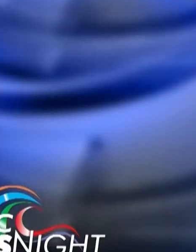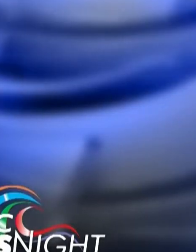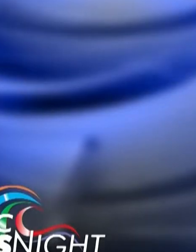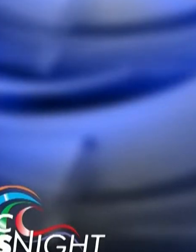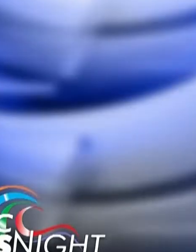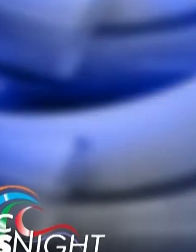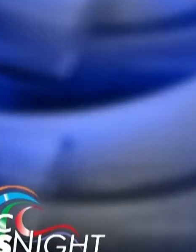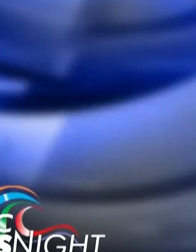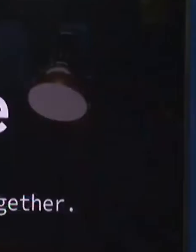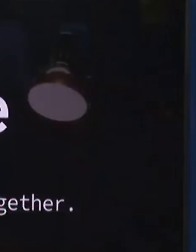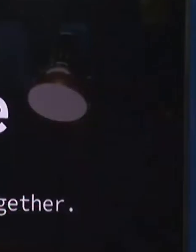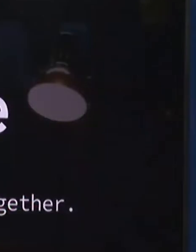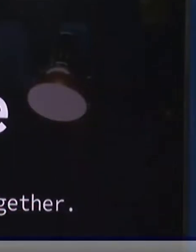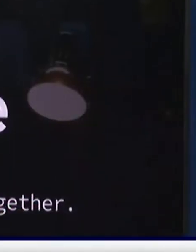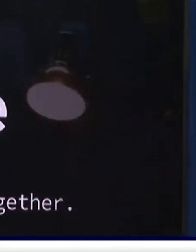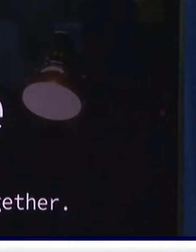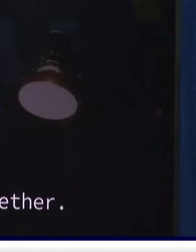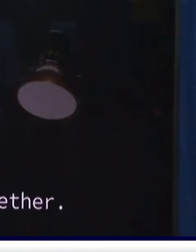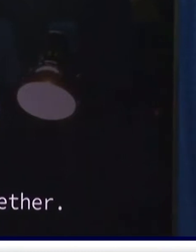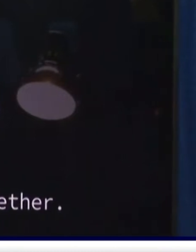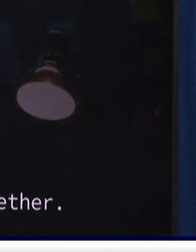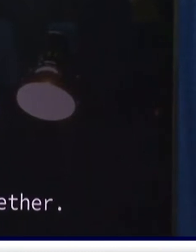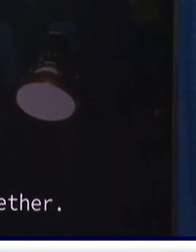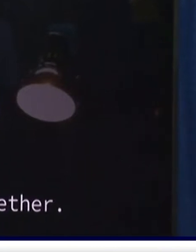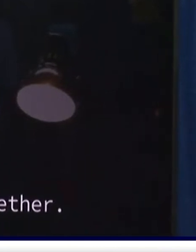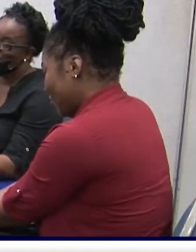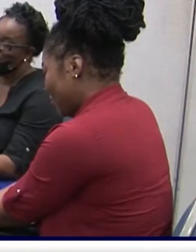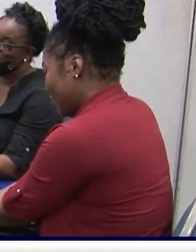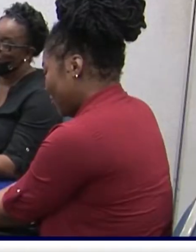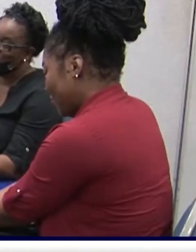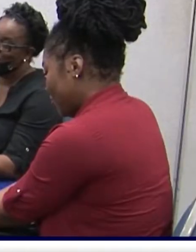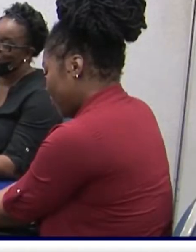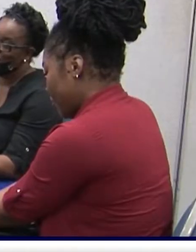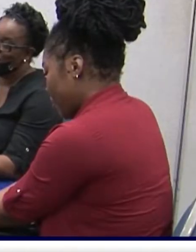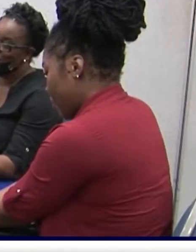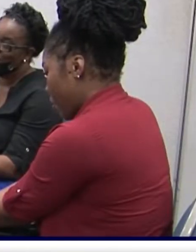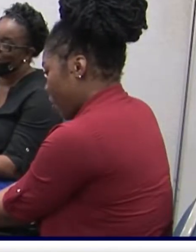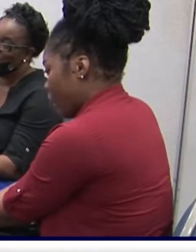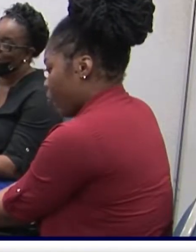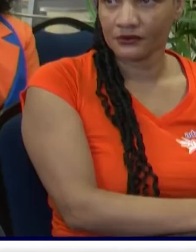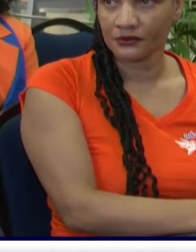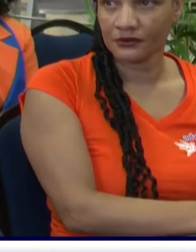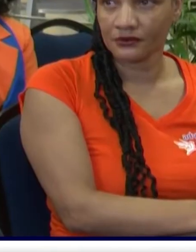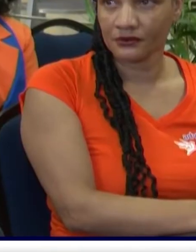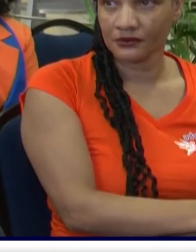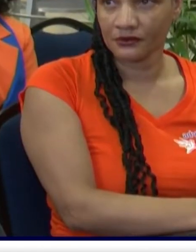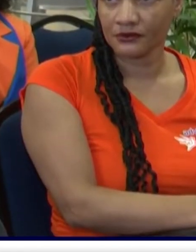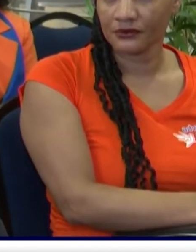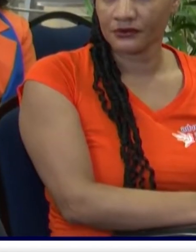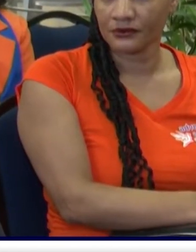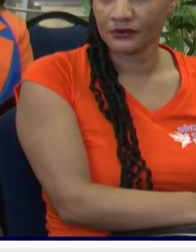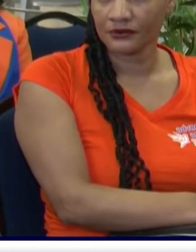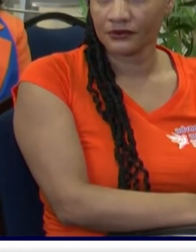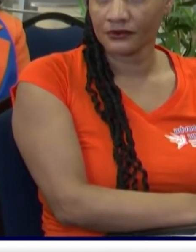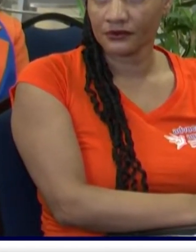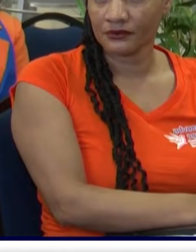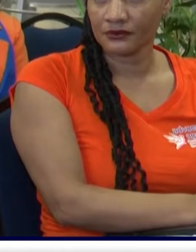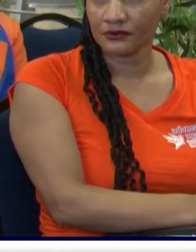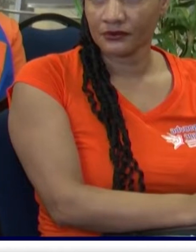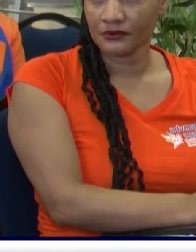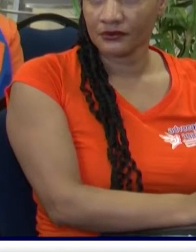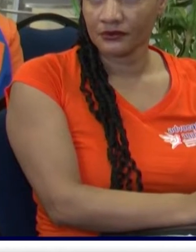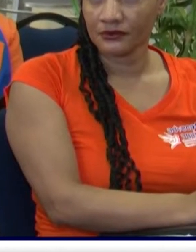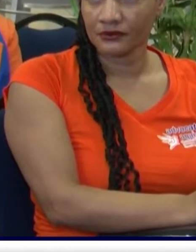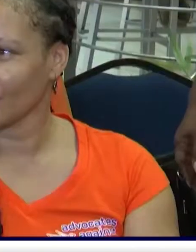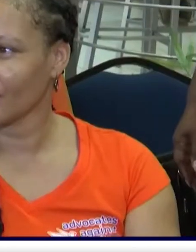Making headlines tonight, a new fintech company to employ dozens of Barbadians. The fight against gender-based violence now has